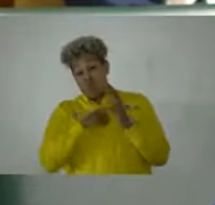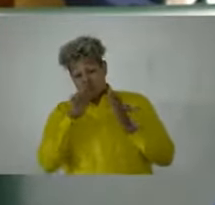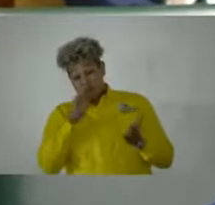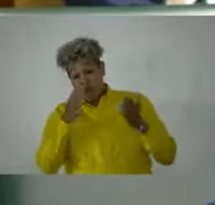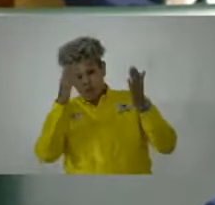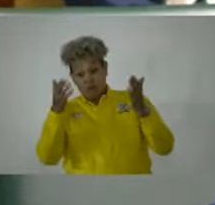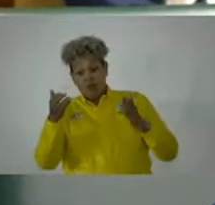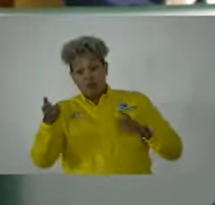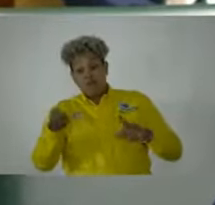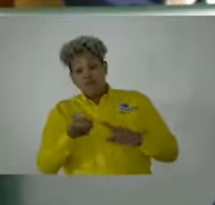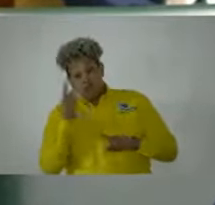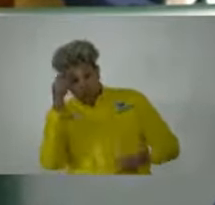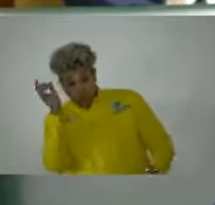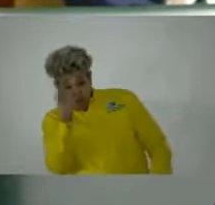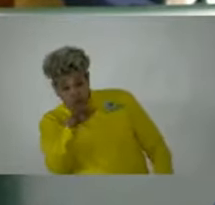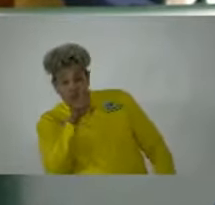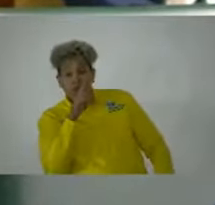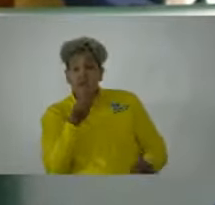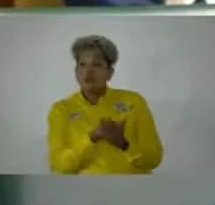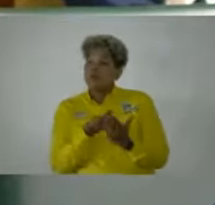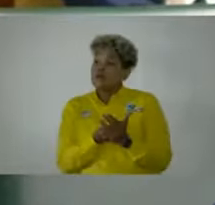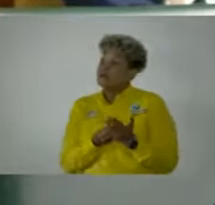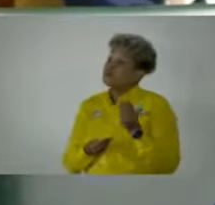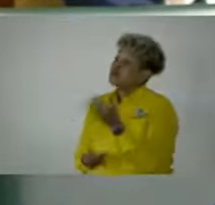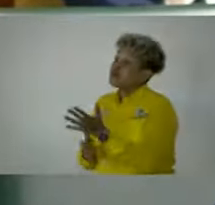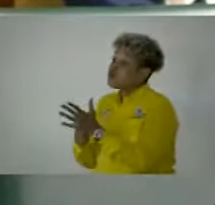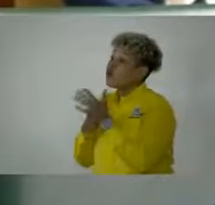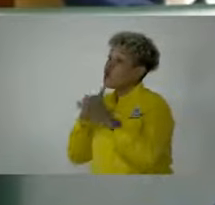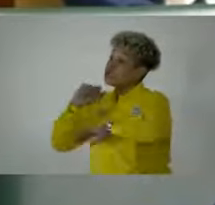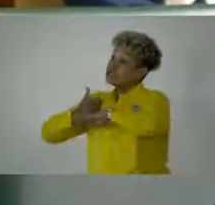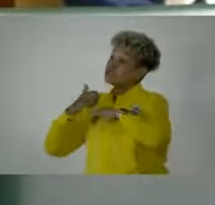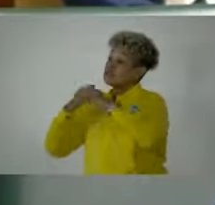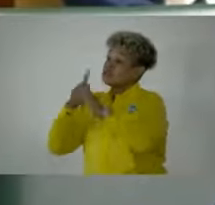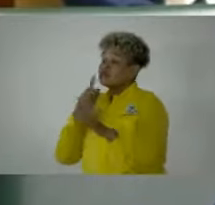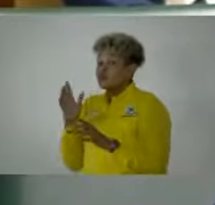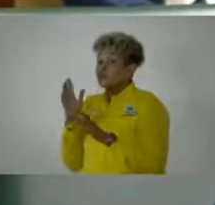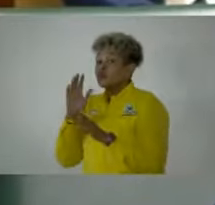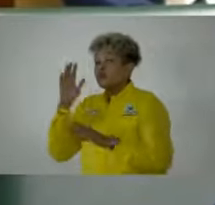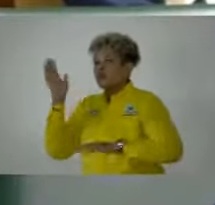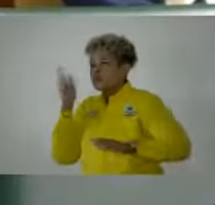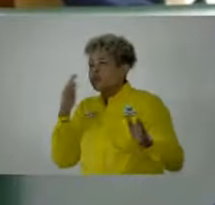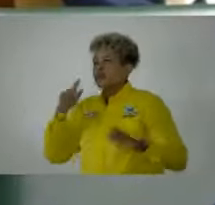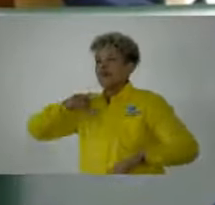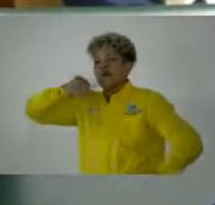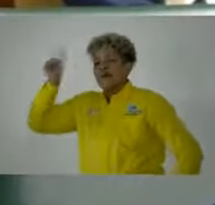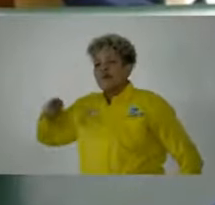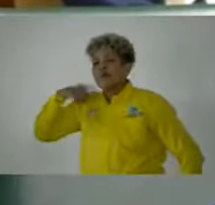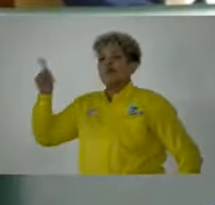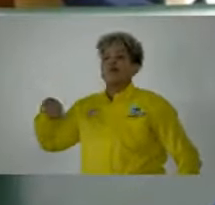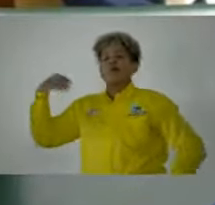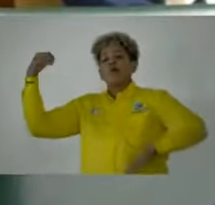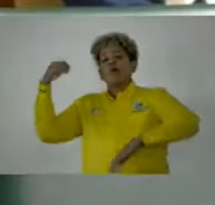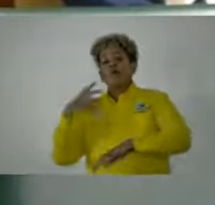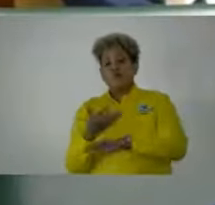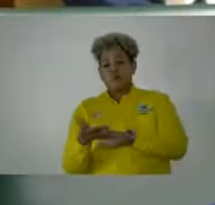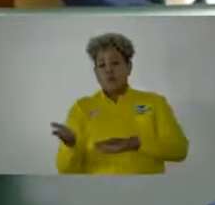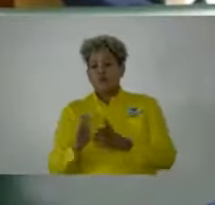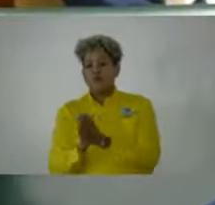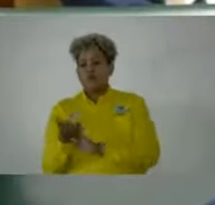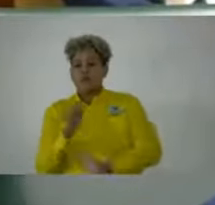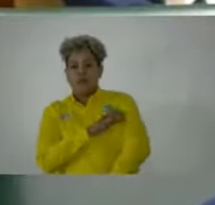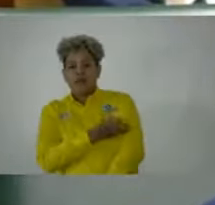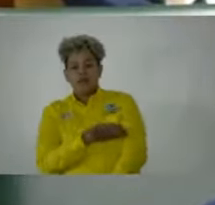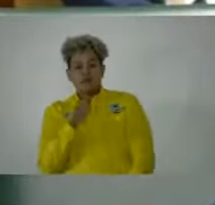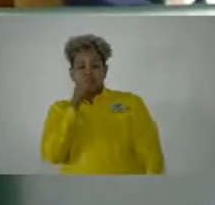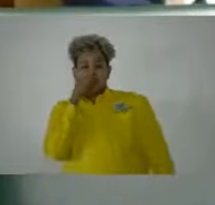income for the government, and the capital required to implement these wind, solar, hydro, and waste-to-energy projects is privately